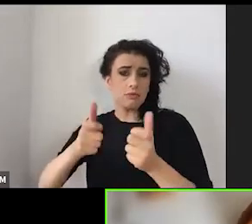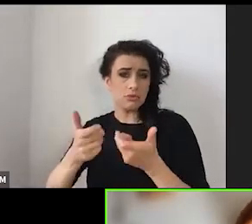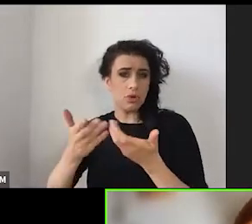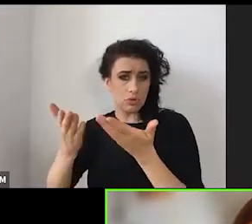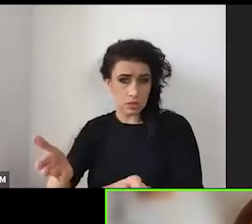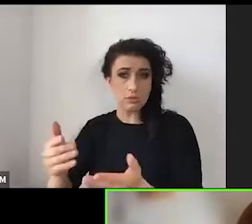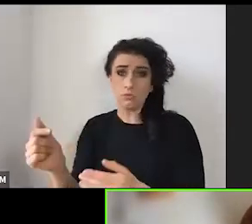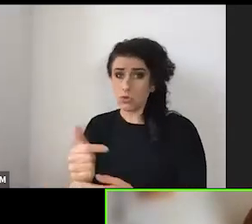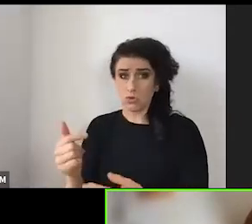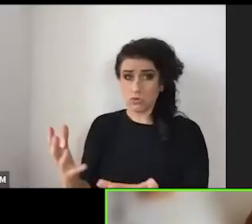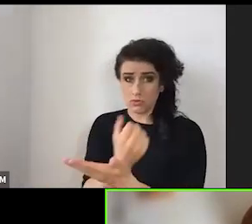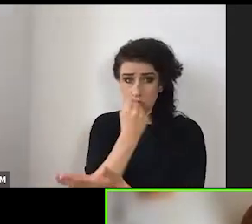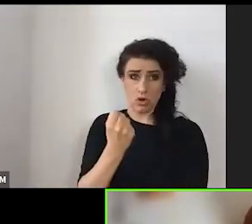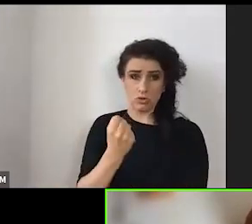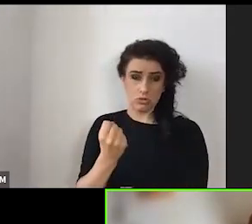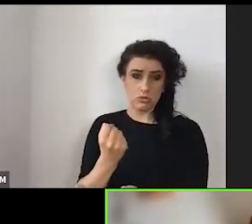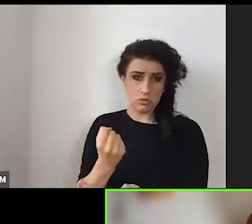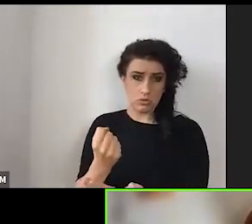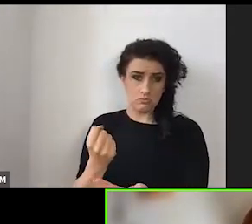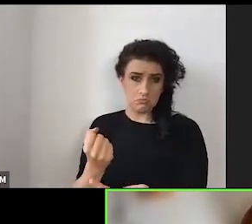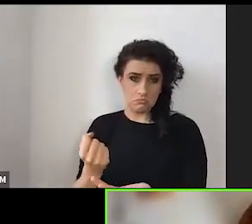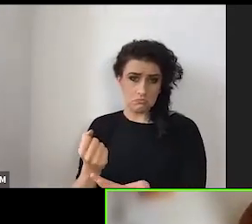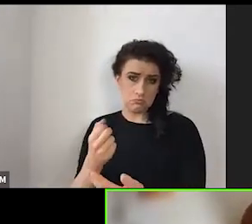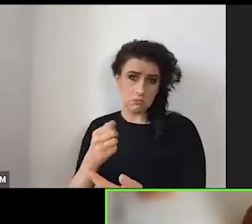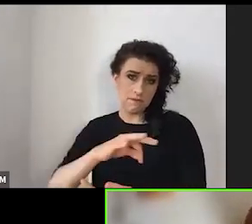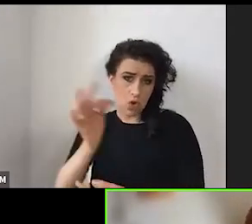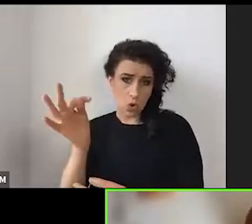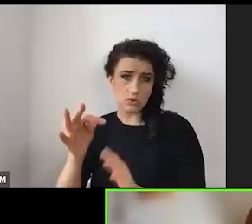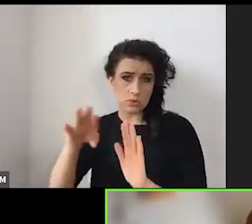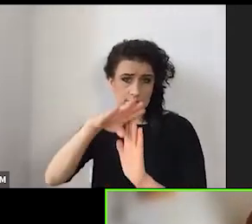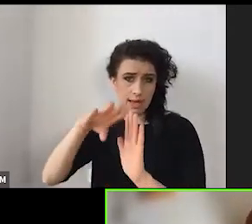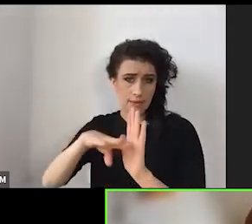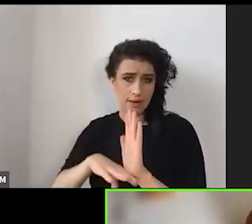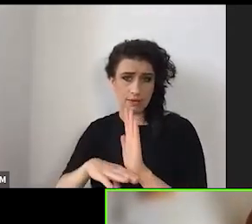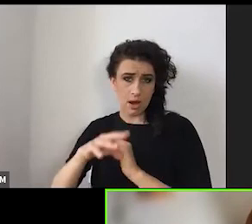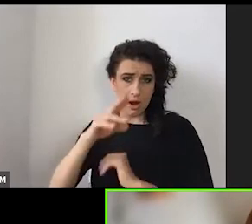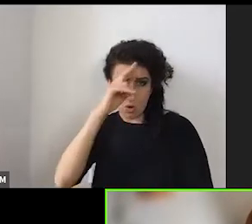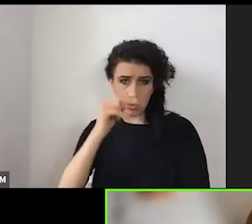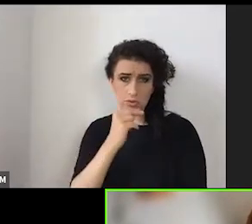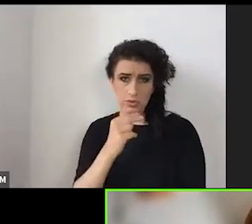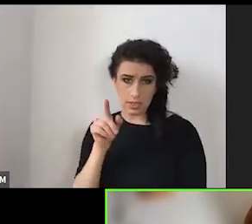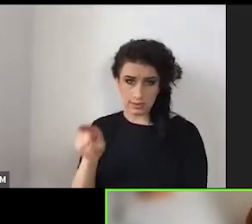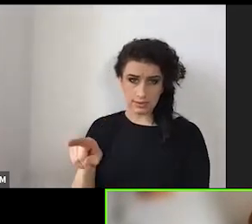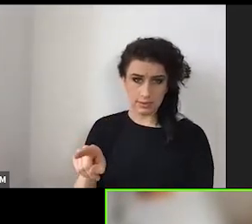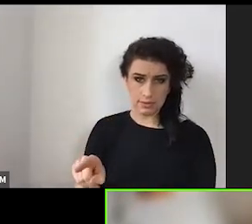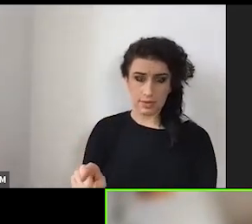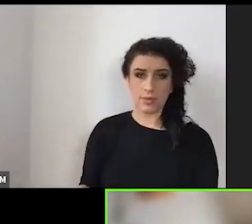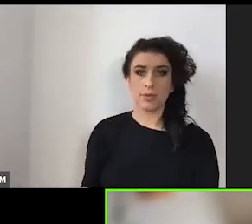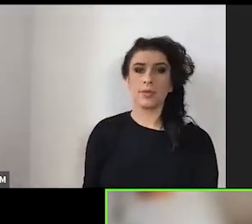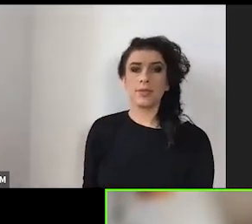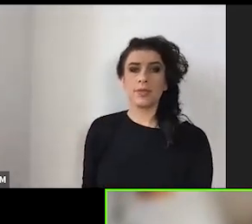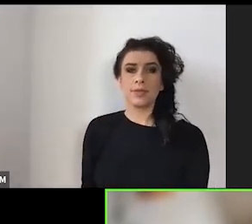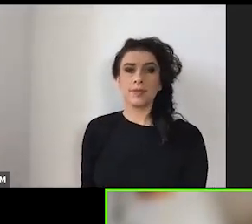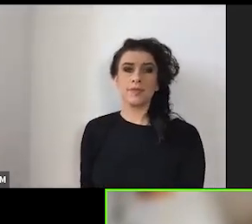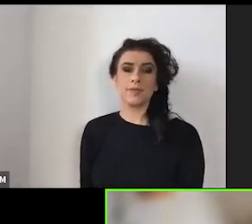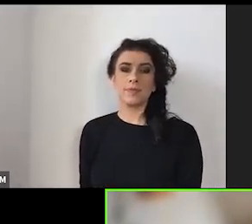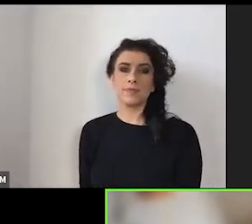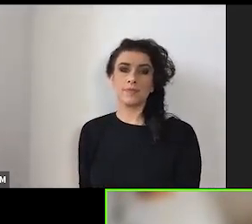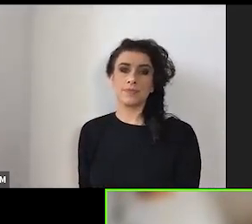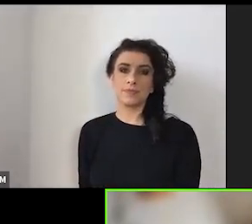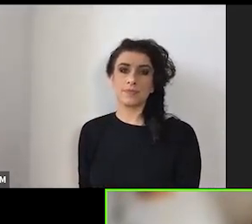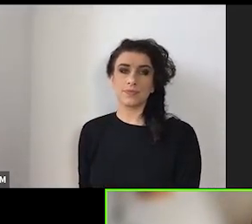grandma and the old sister and the mom, but he's still chauvinistic because the women are also